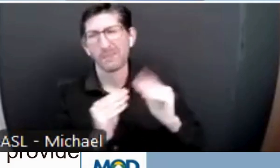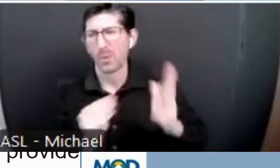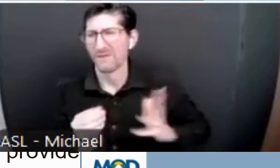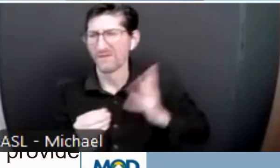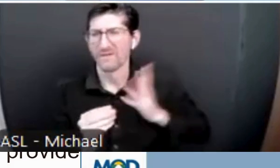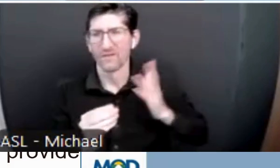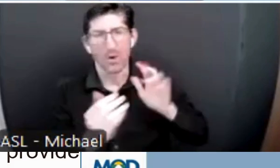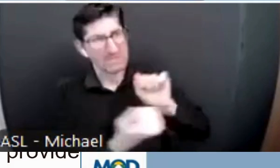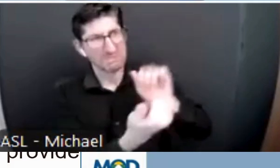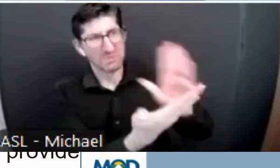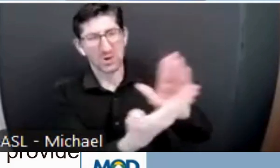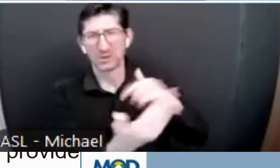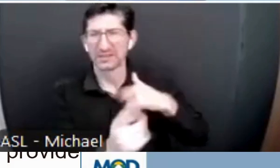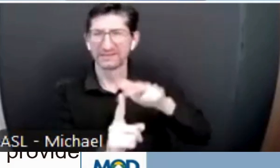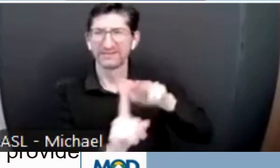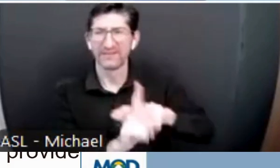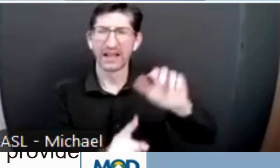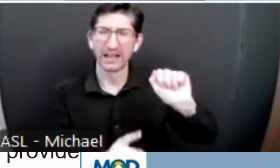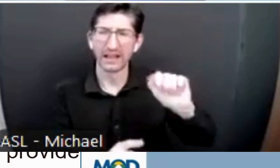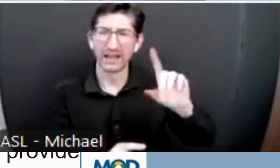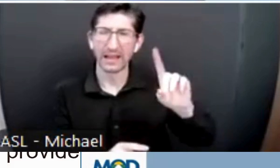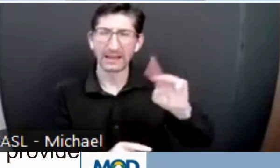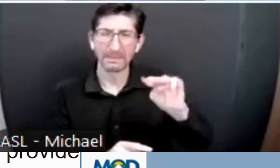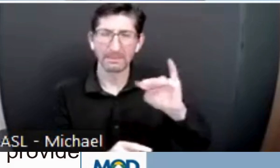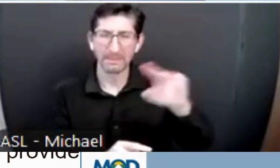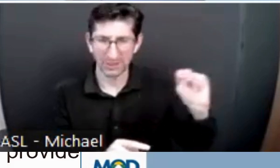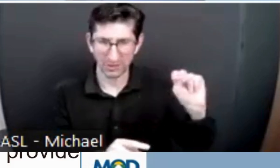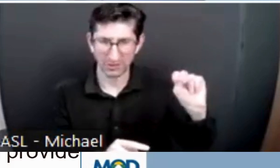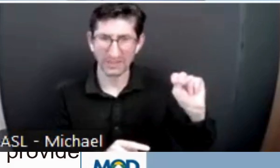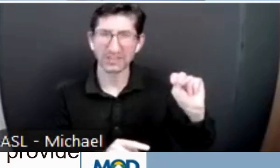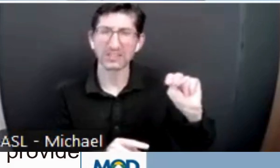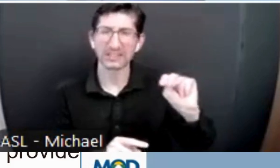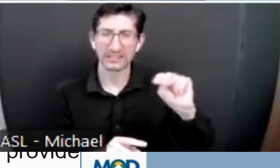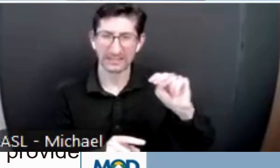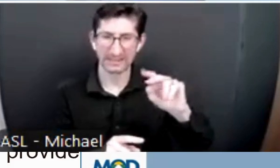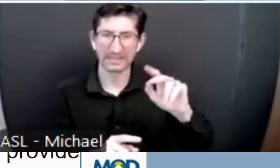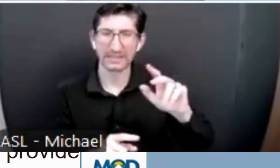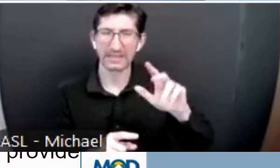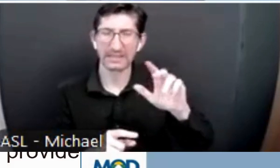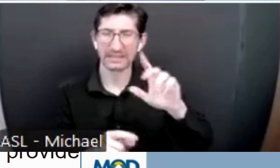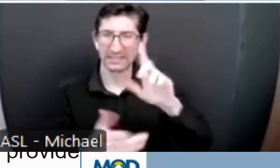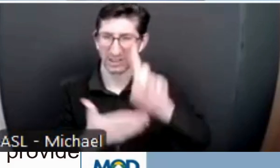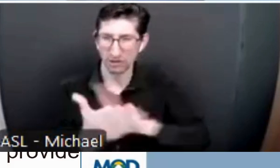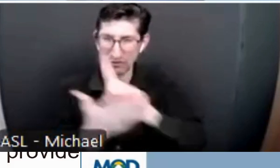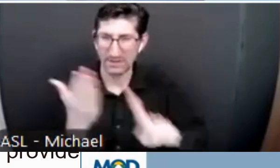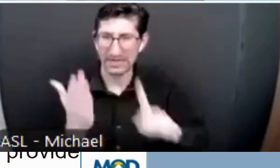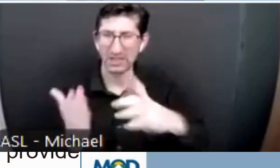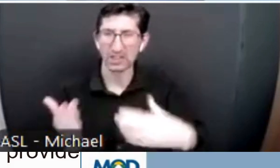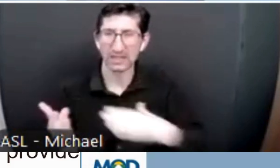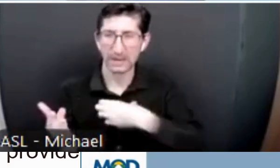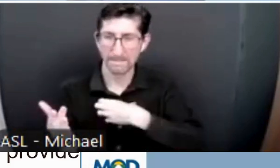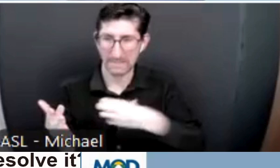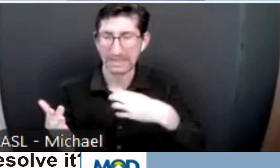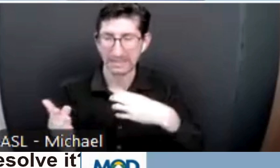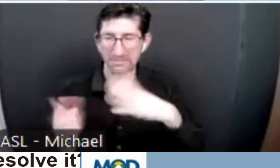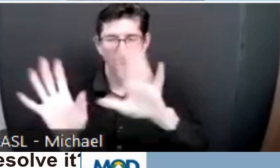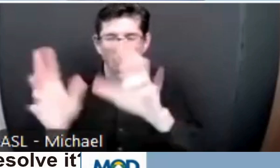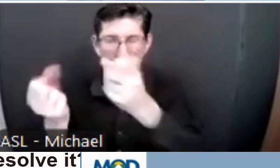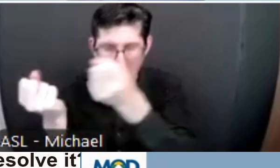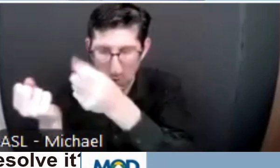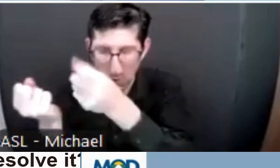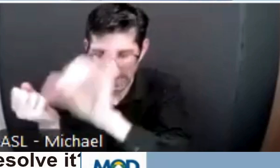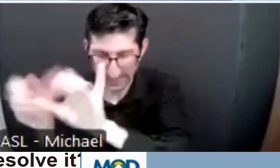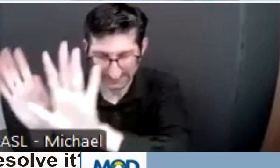discrimination complaint. Um, so before we talk about that, let's talk a little bit